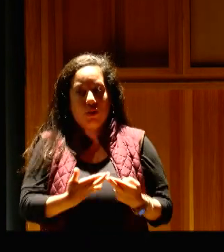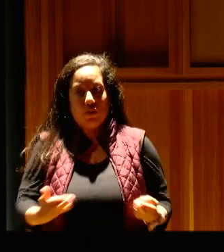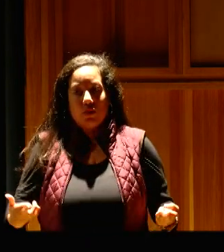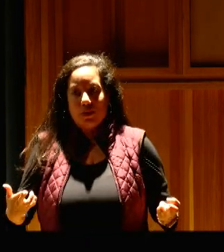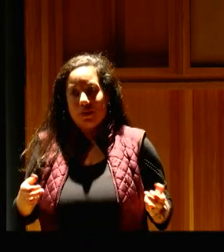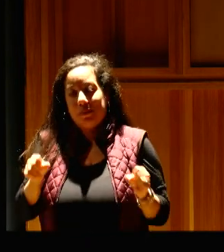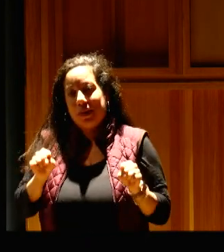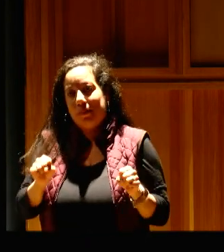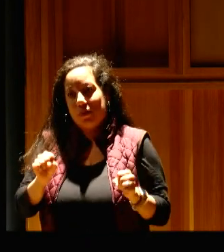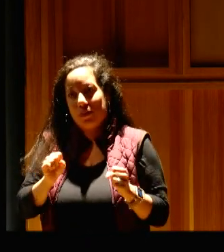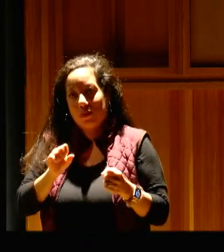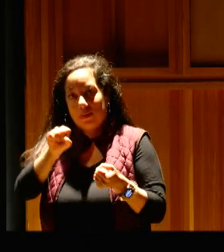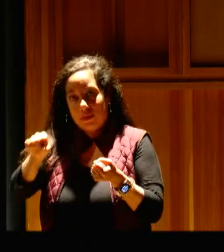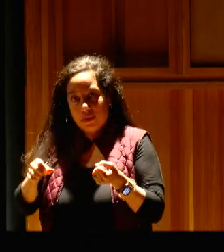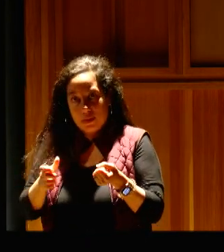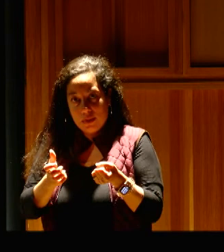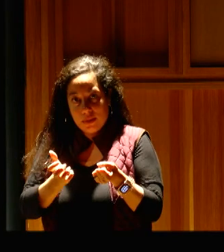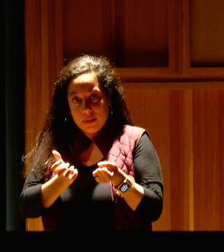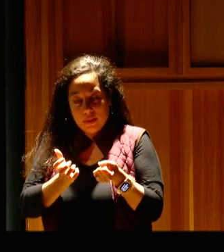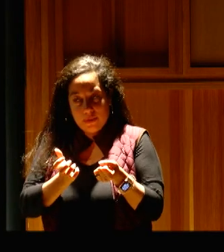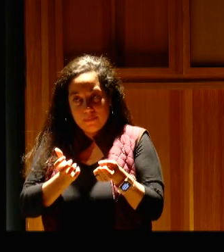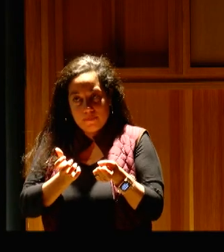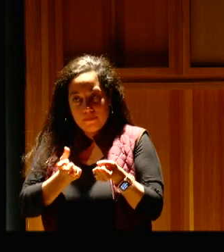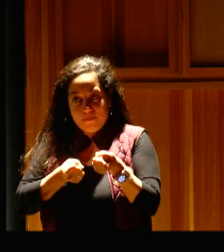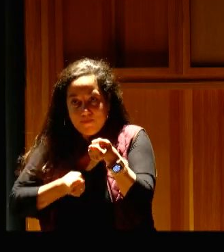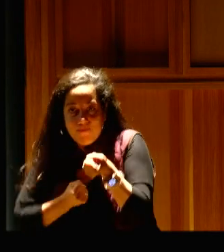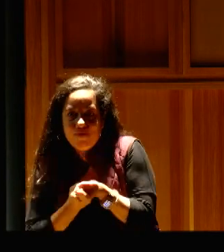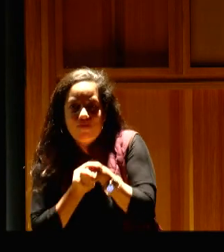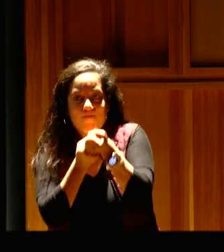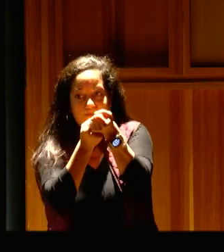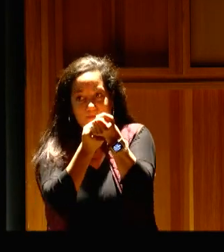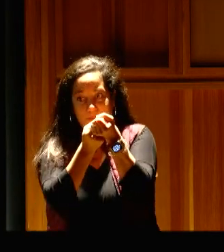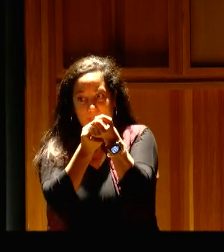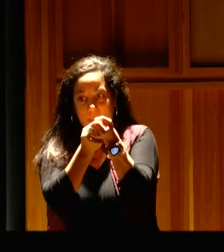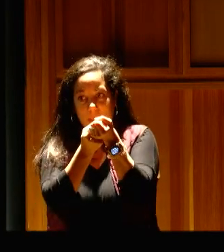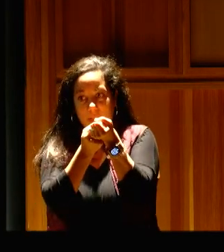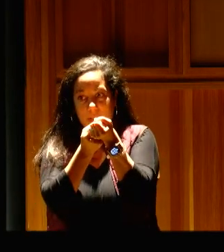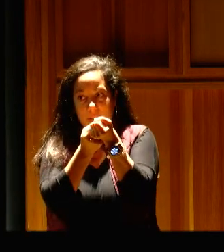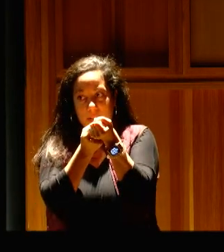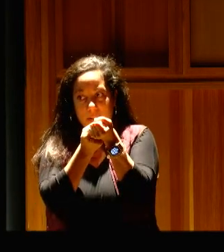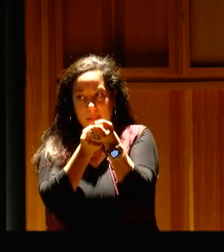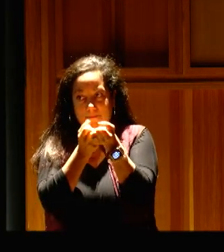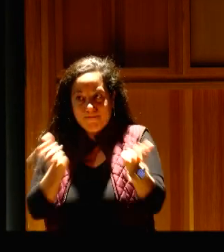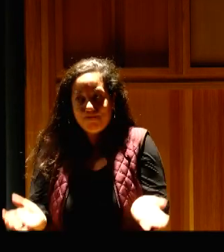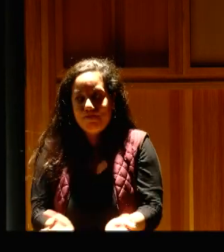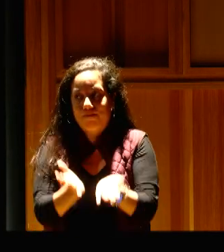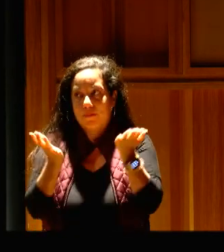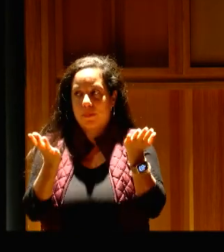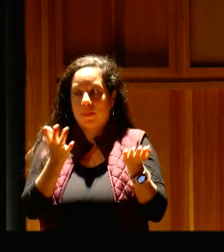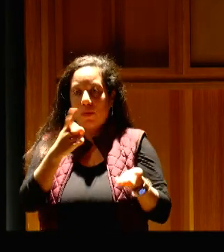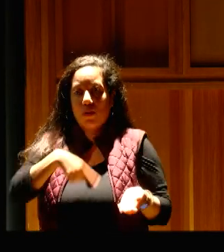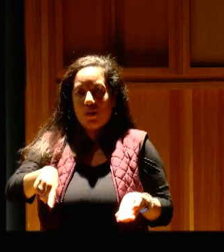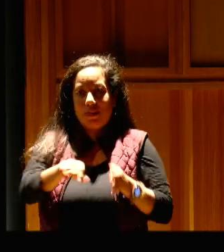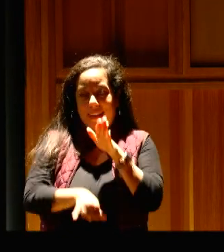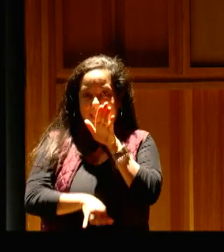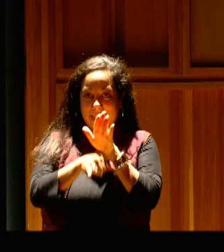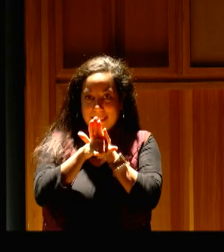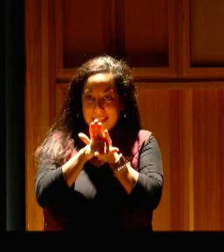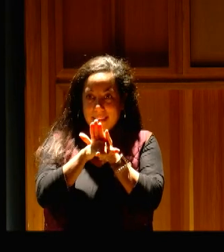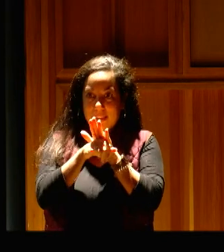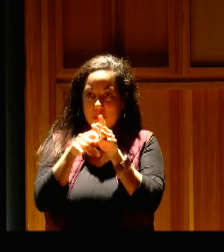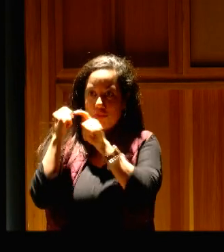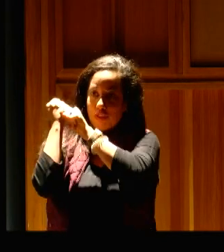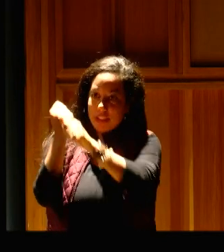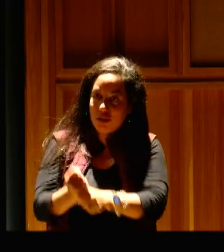to lift up and cradle those heritage, traditions, languages, and identities, no matter when the next